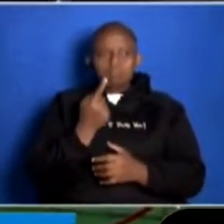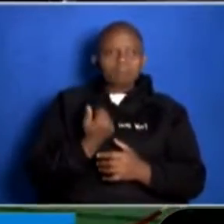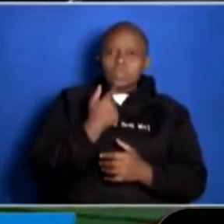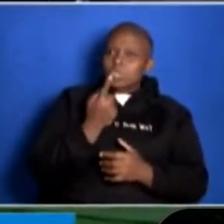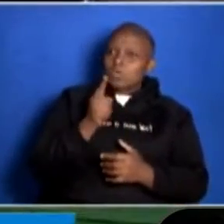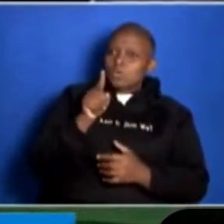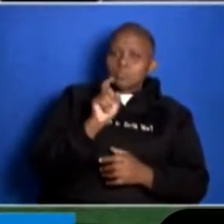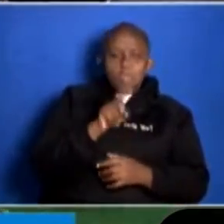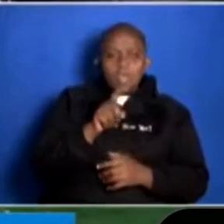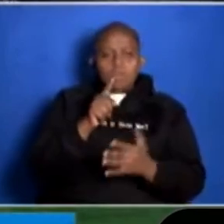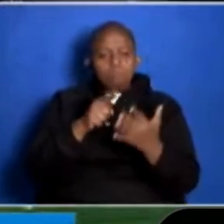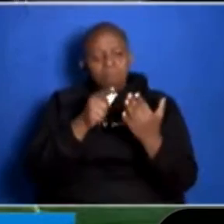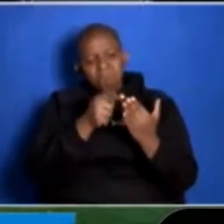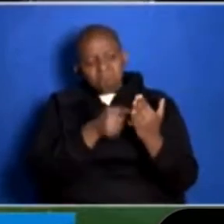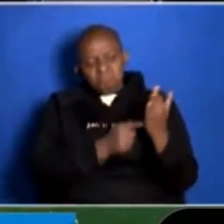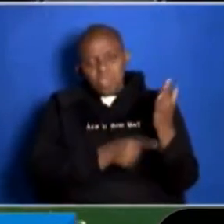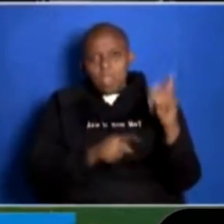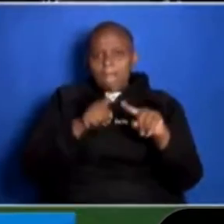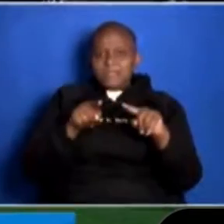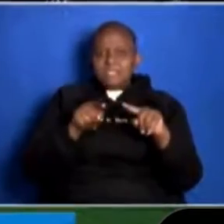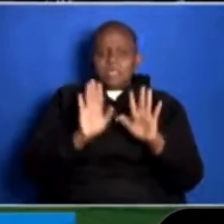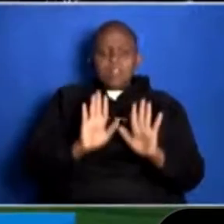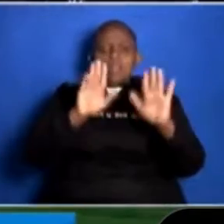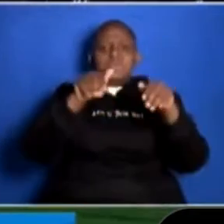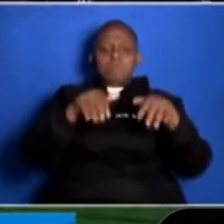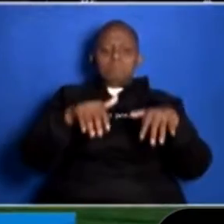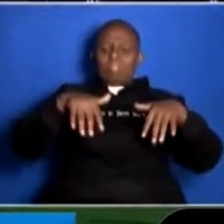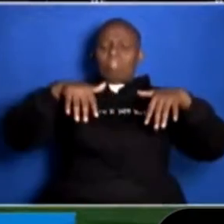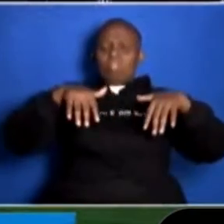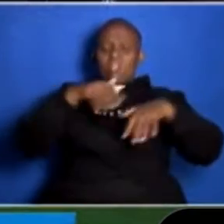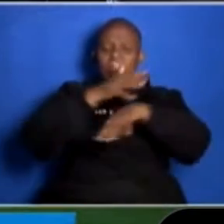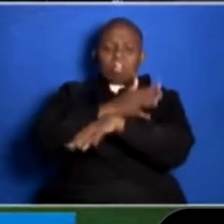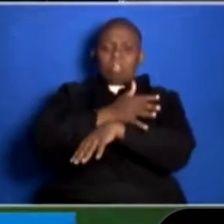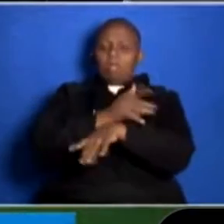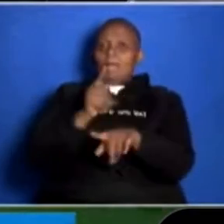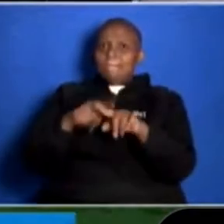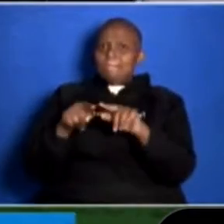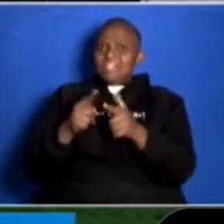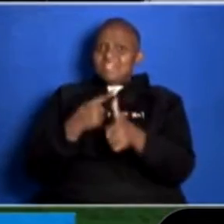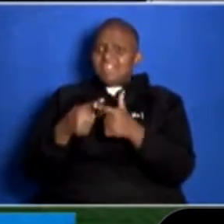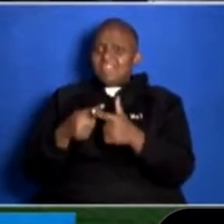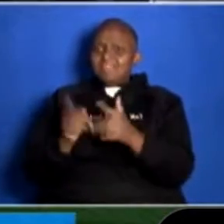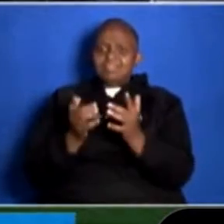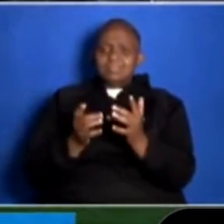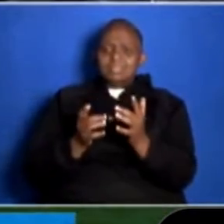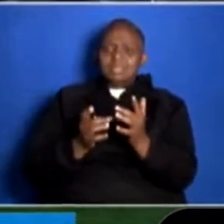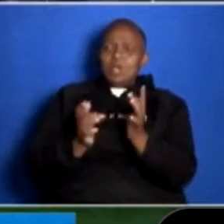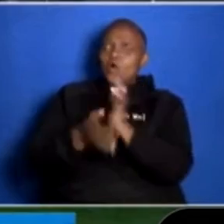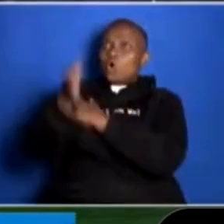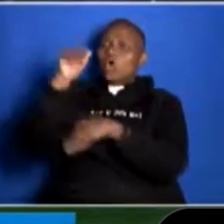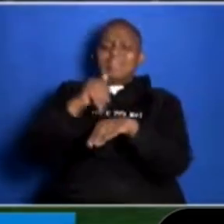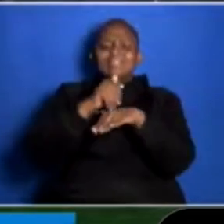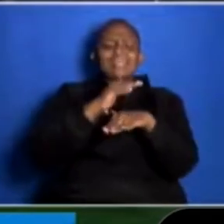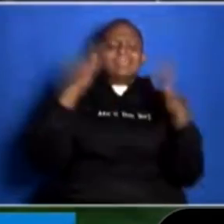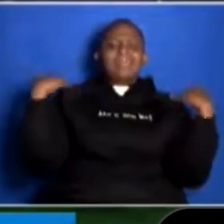Wanafanya hili hili pale pale. But they leave you hanging. Lakini wanakuacha umebobea tu mwenyewe. Then immediately. Na ghafla. He sent an angel. Akatuma